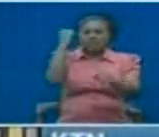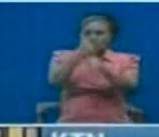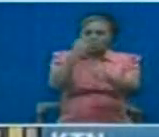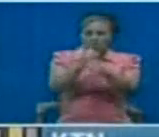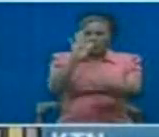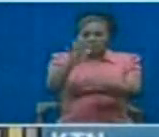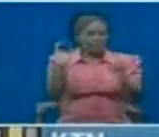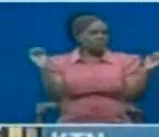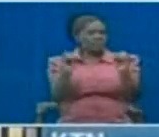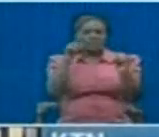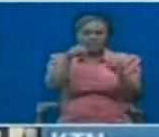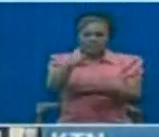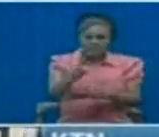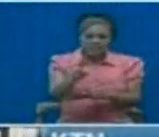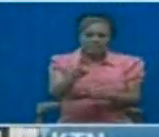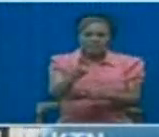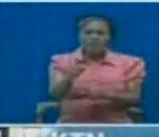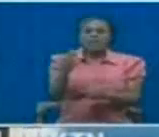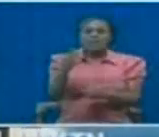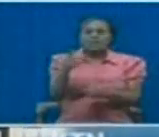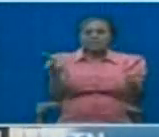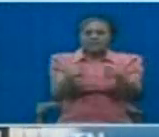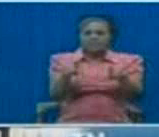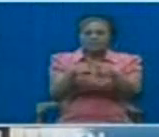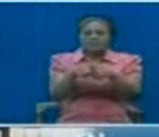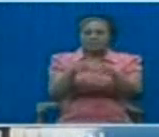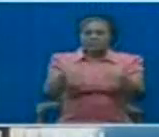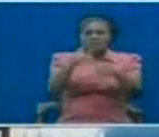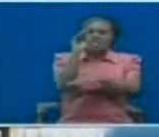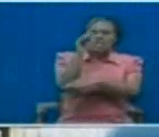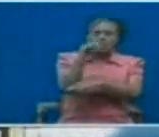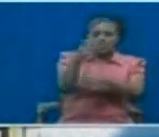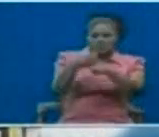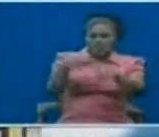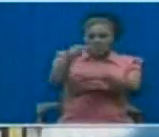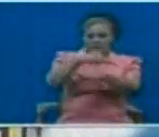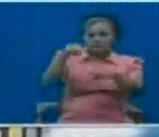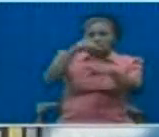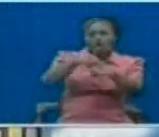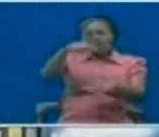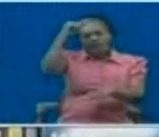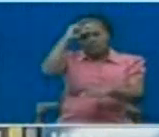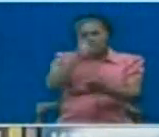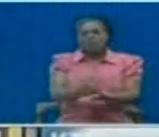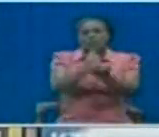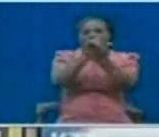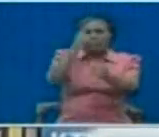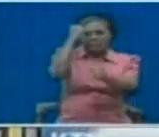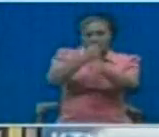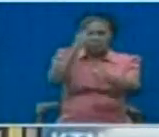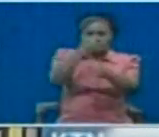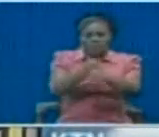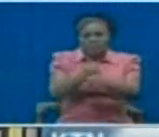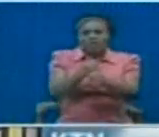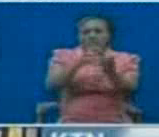operations, maintaining that they will not need them back. The step was taken after the request from the national government to help the ministry perform tasks aimed